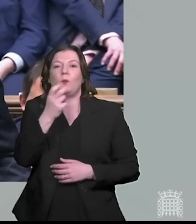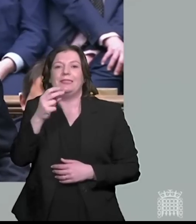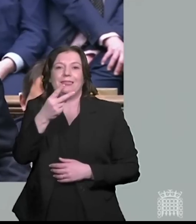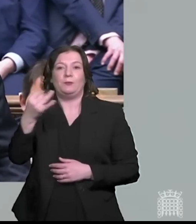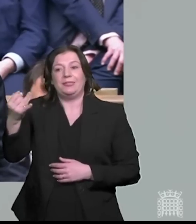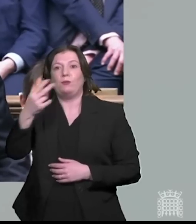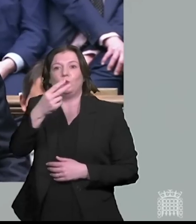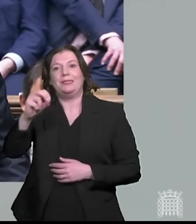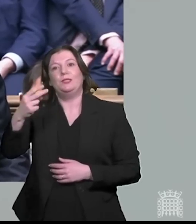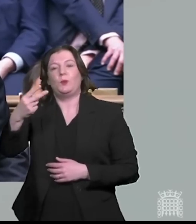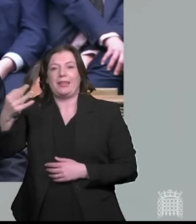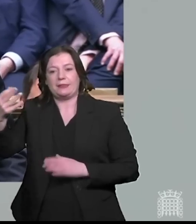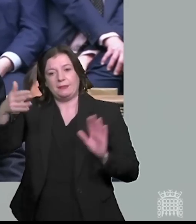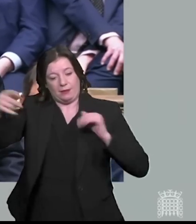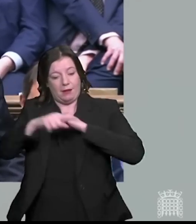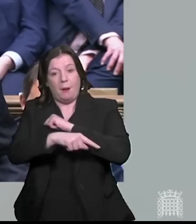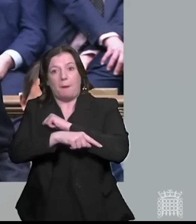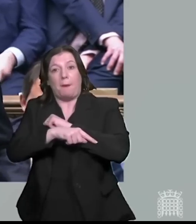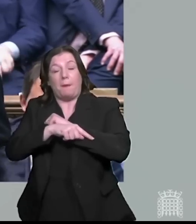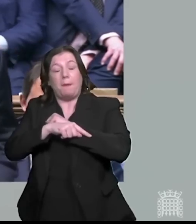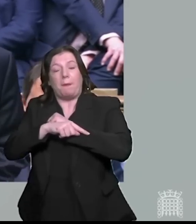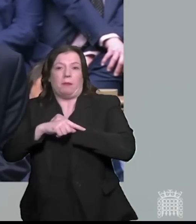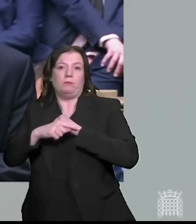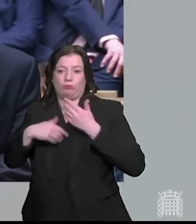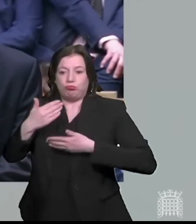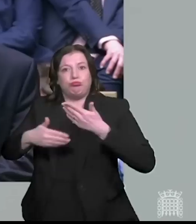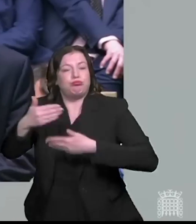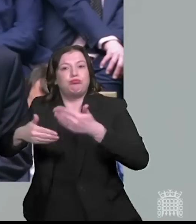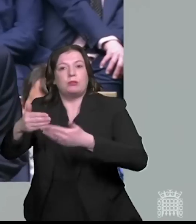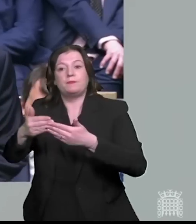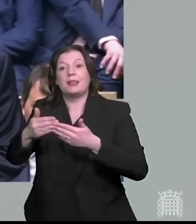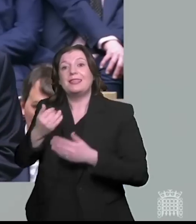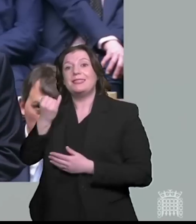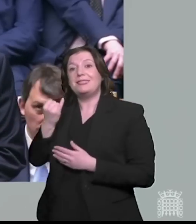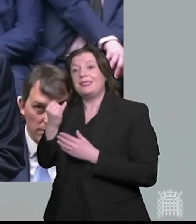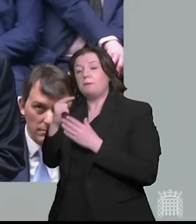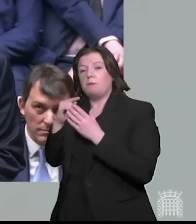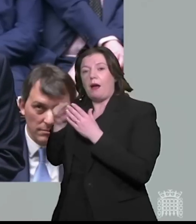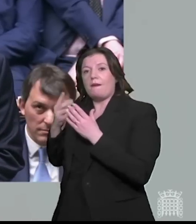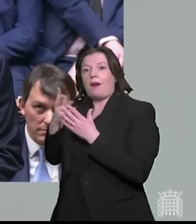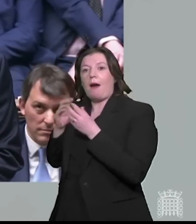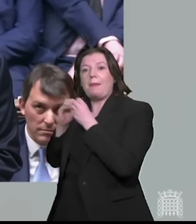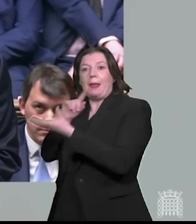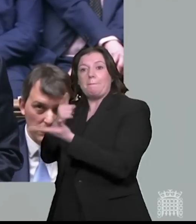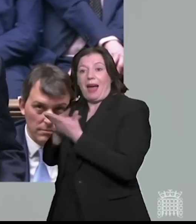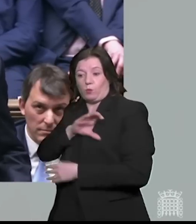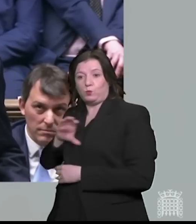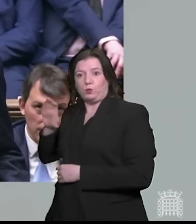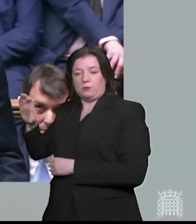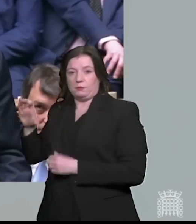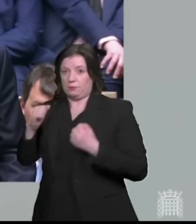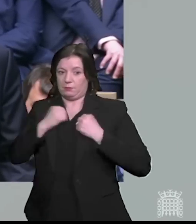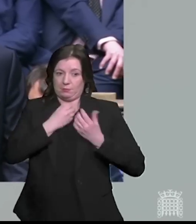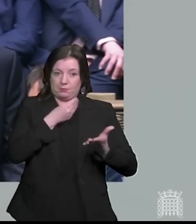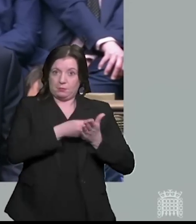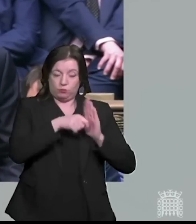27-28. We are meeting the debt priority. And with a buffer of £6.5 billion, it means we are meeting our fiscal rule